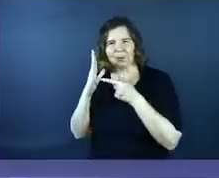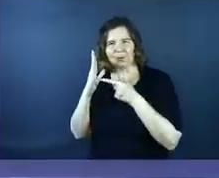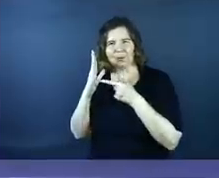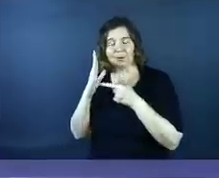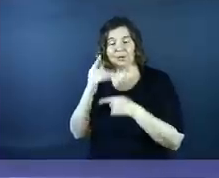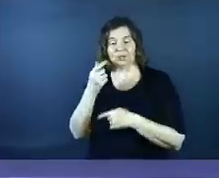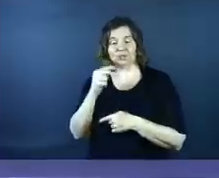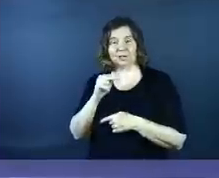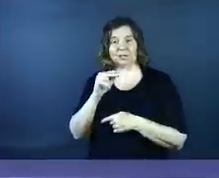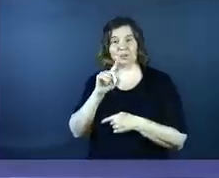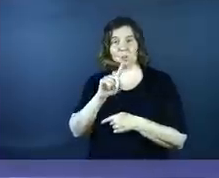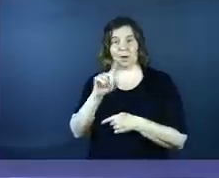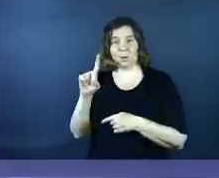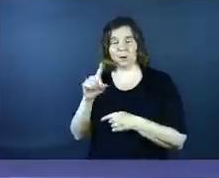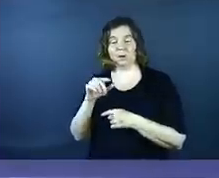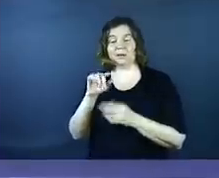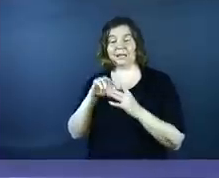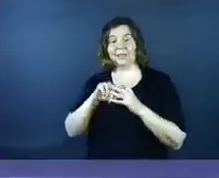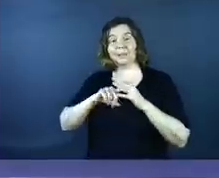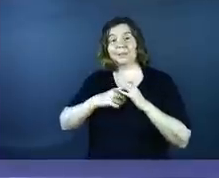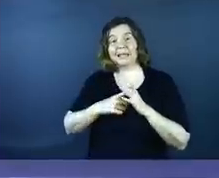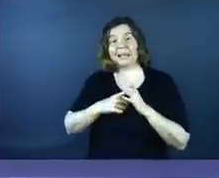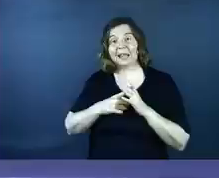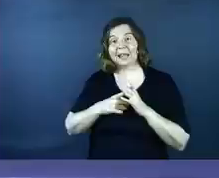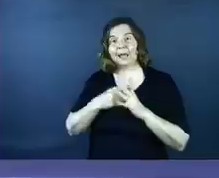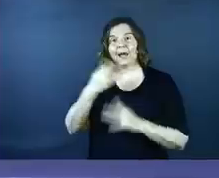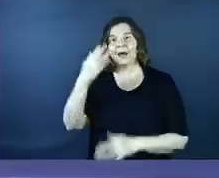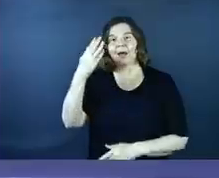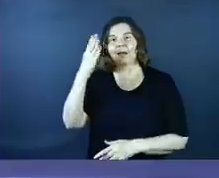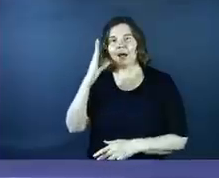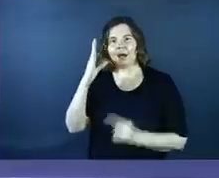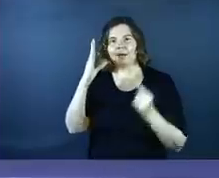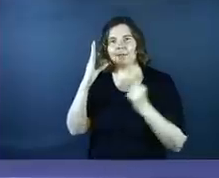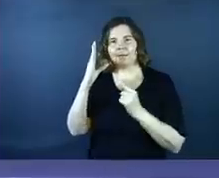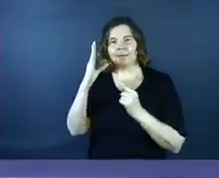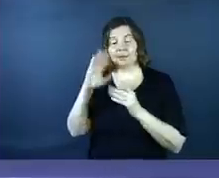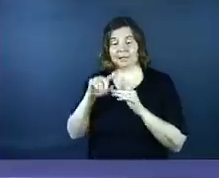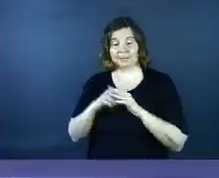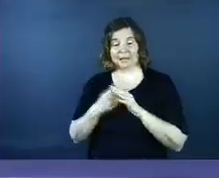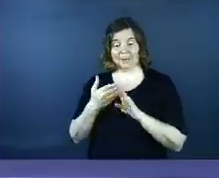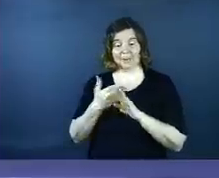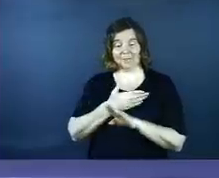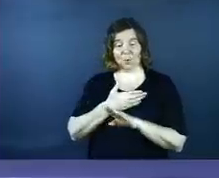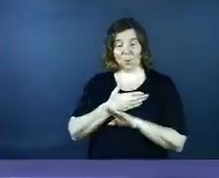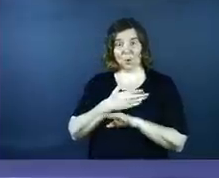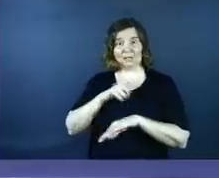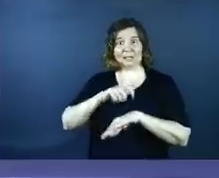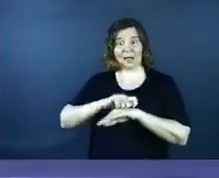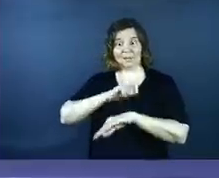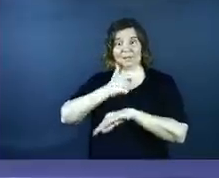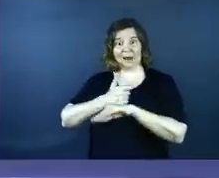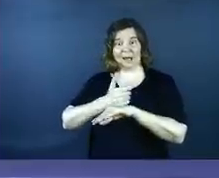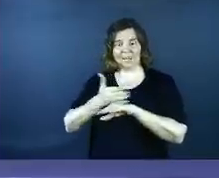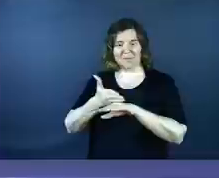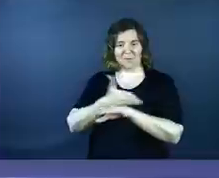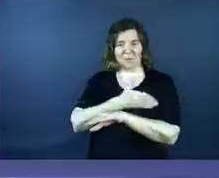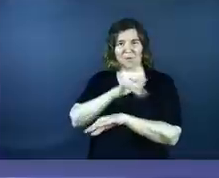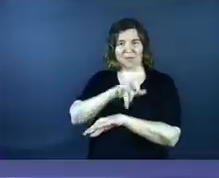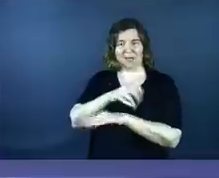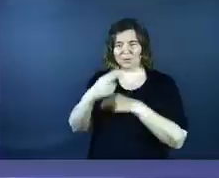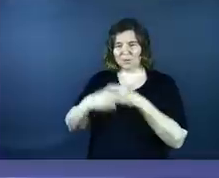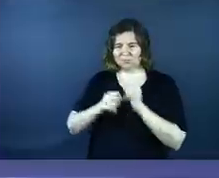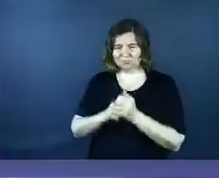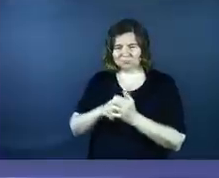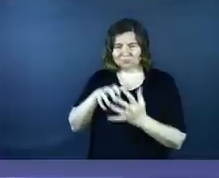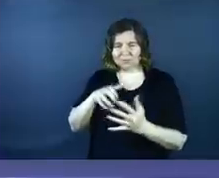Genesis 1:1. In the beginning, God. In the beginning, before there was a space-time continuum, before there was a